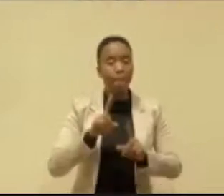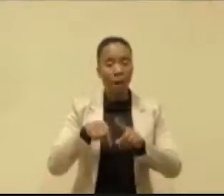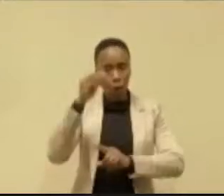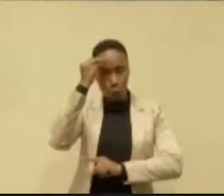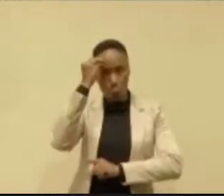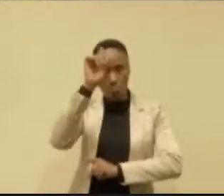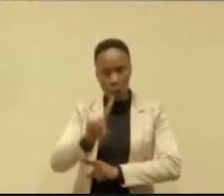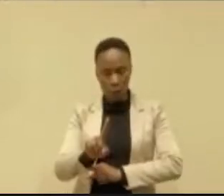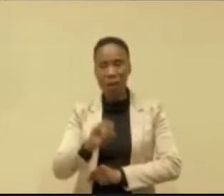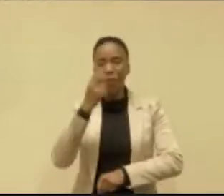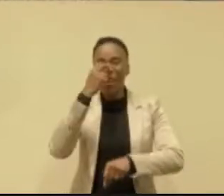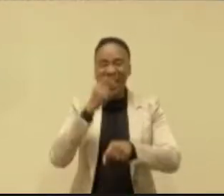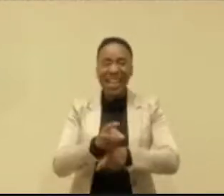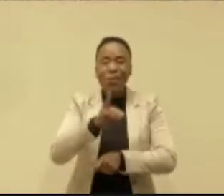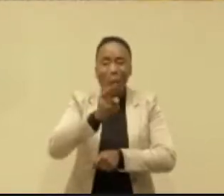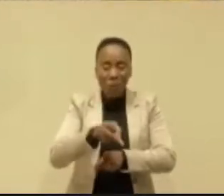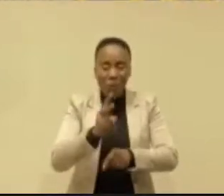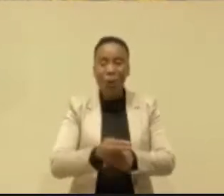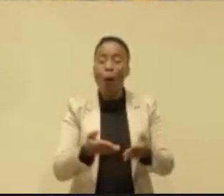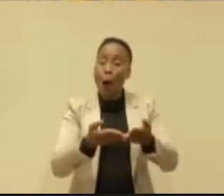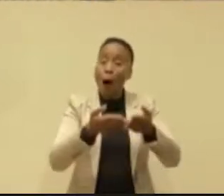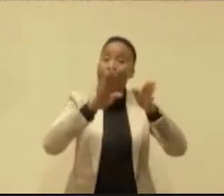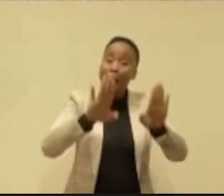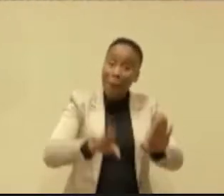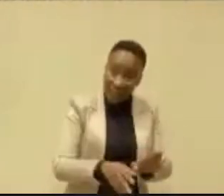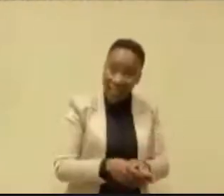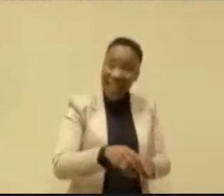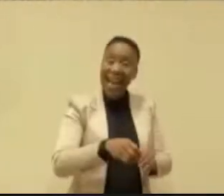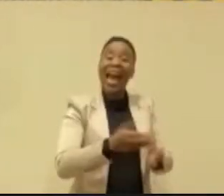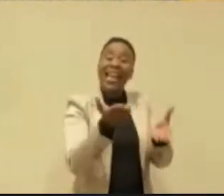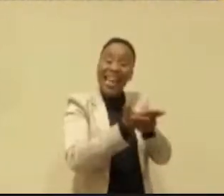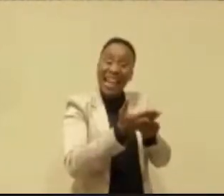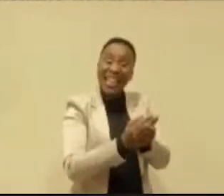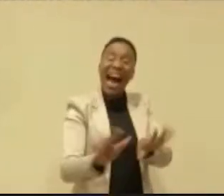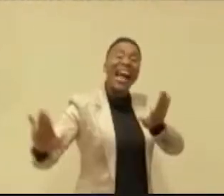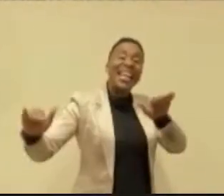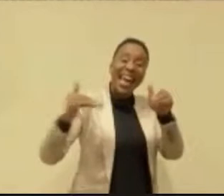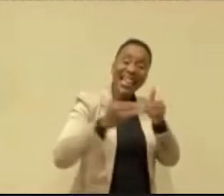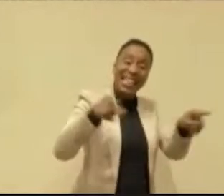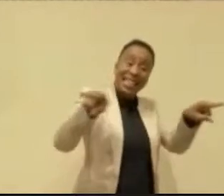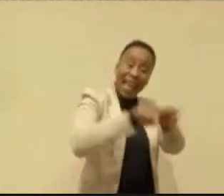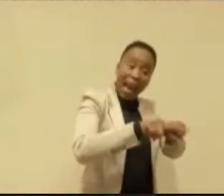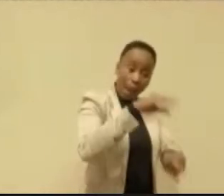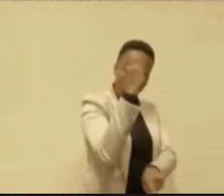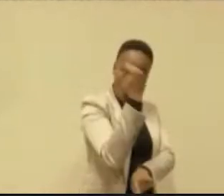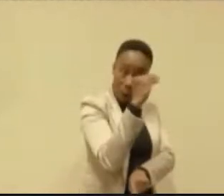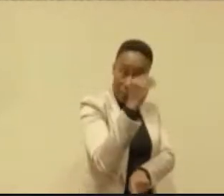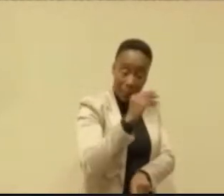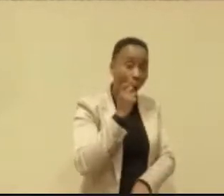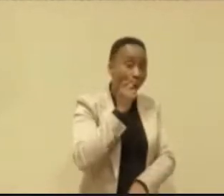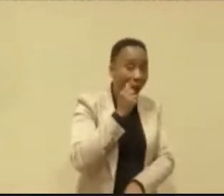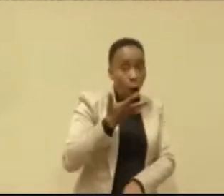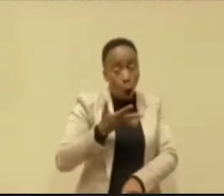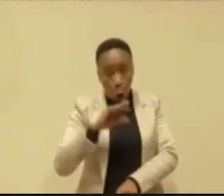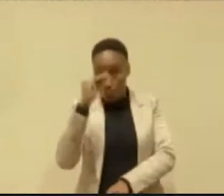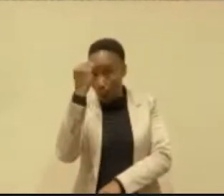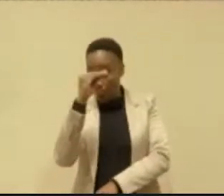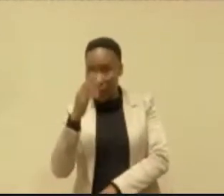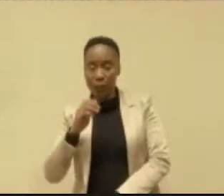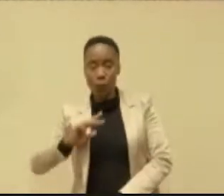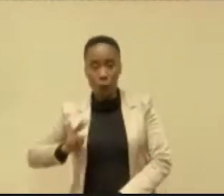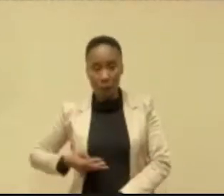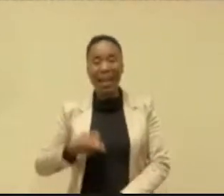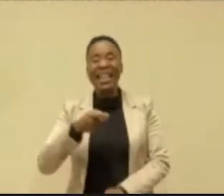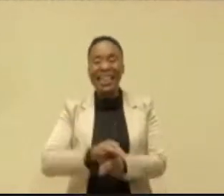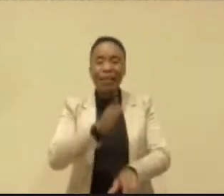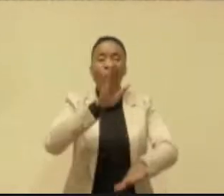need to also open a case against the very same policeman or woman who is actually victimizing